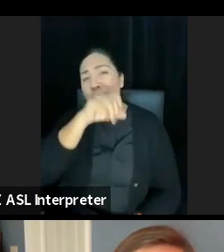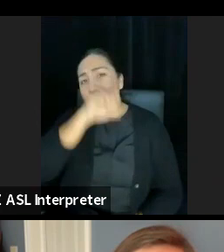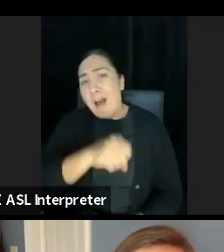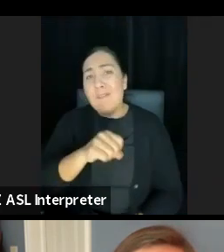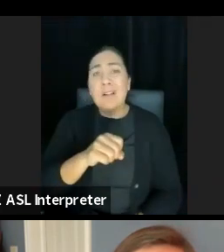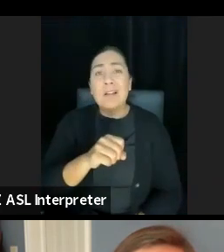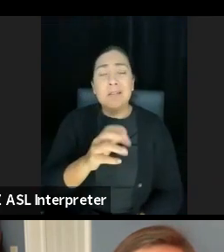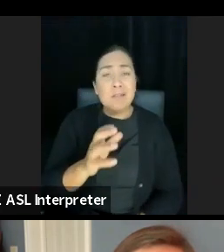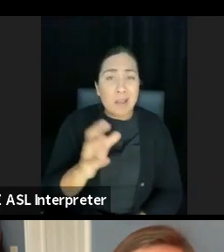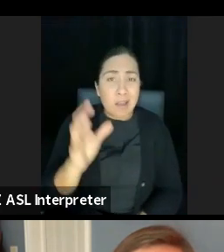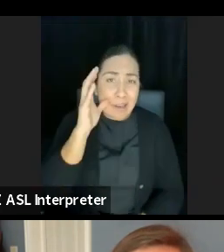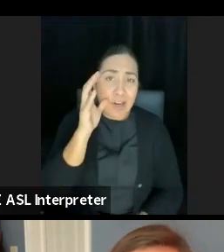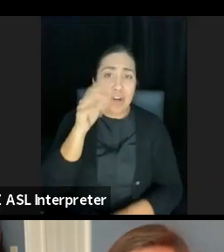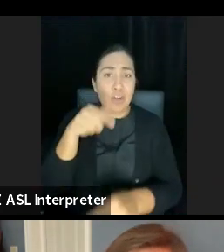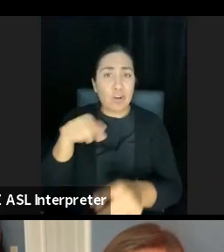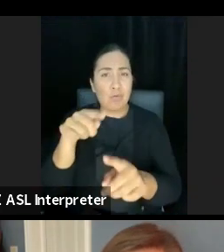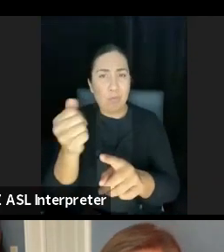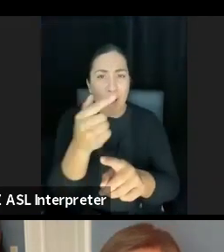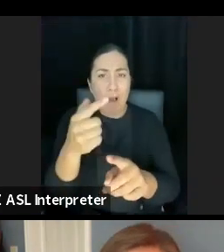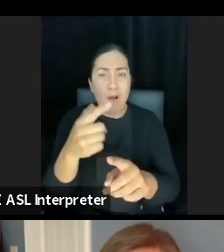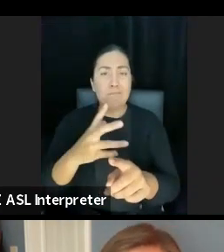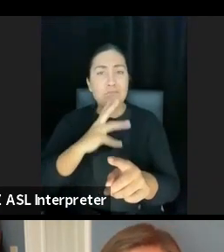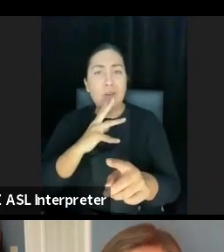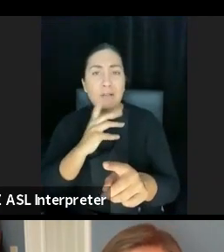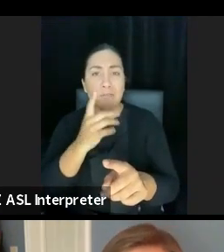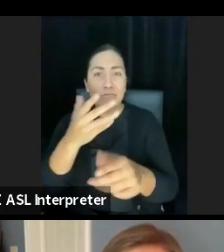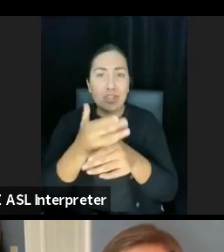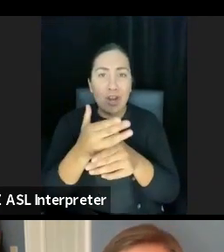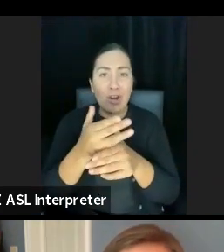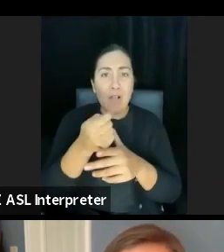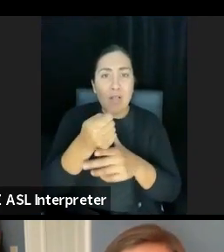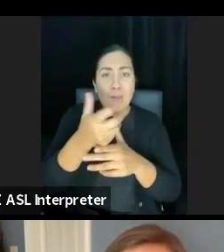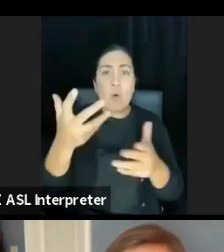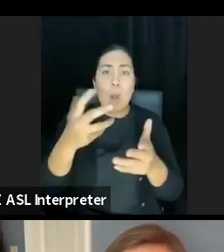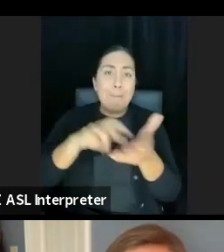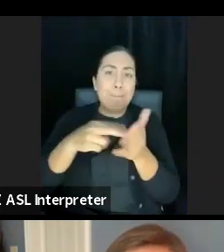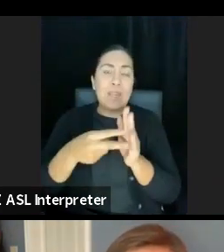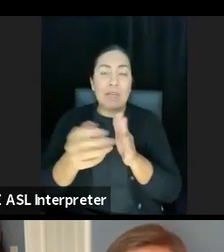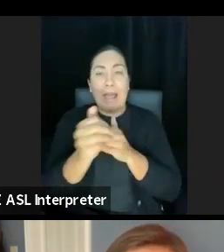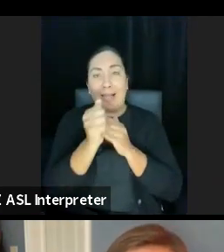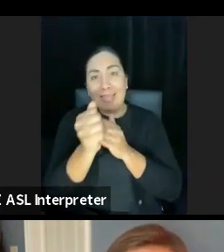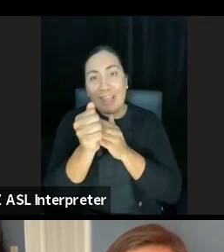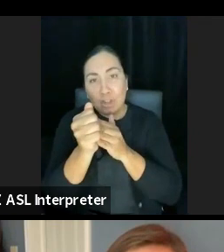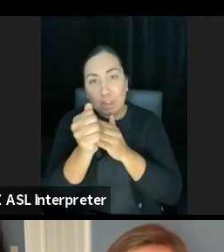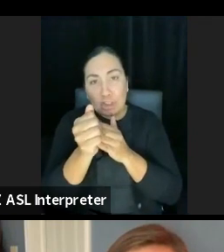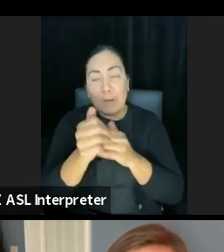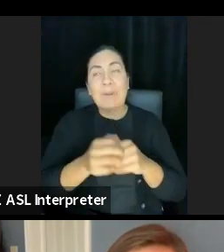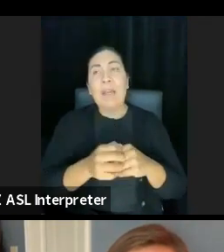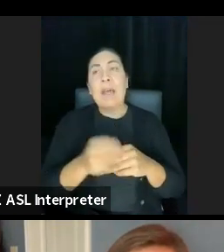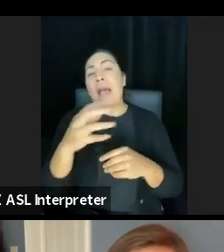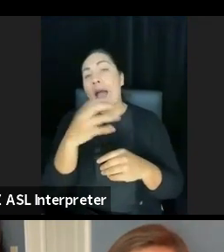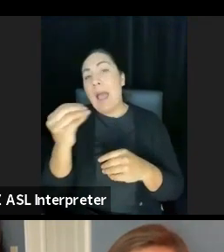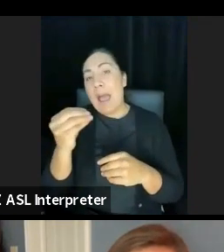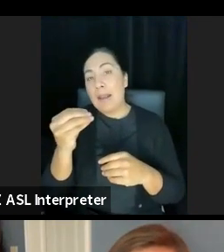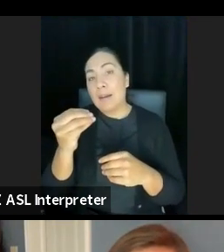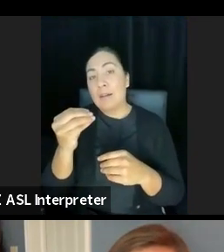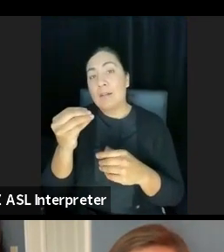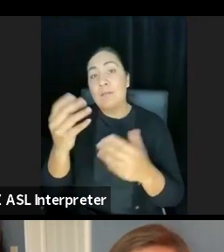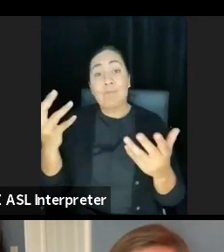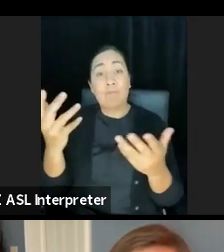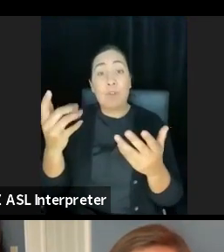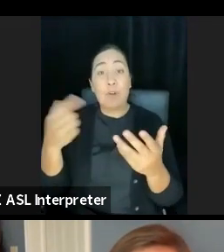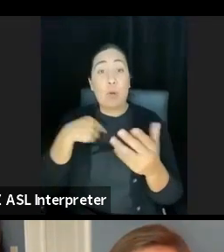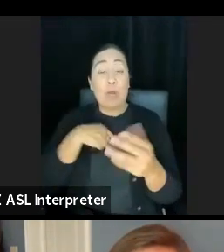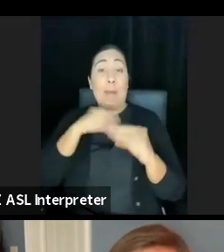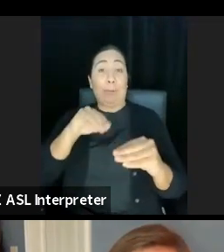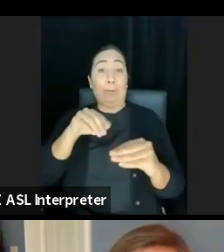each speak a little bit about what leadership means to you. And, you know, we're putting you here because